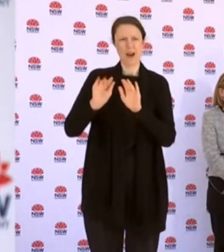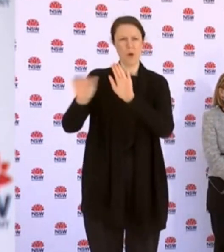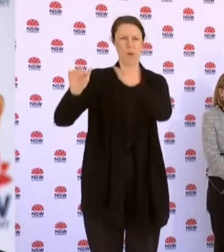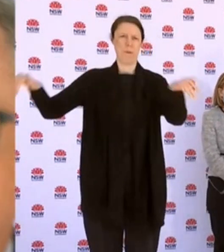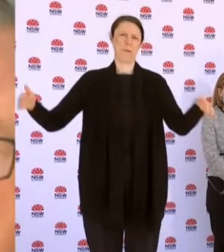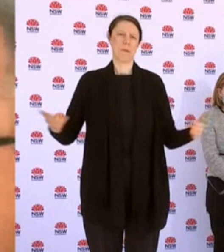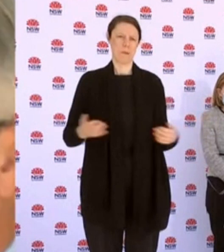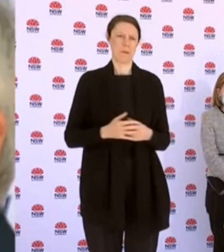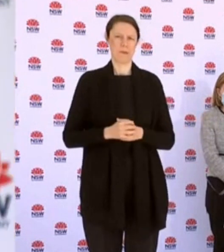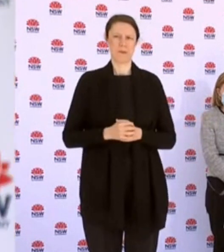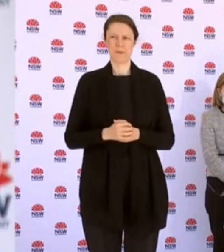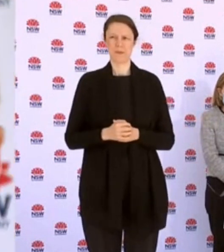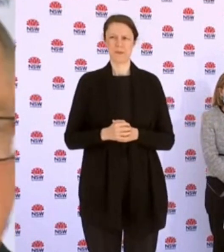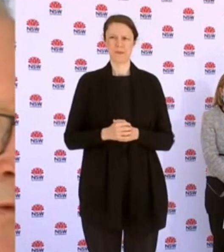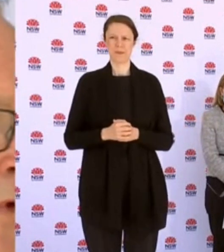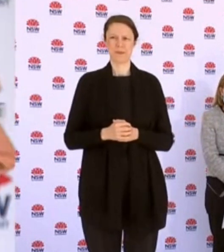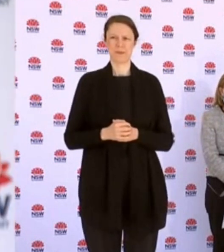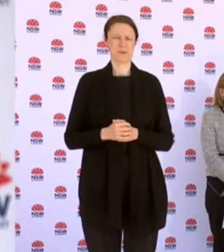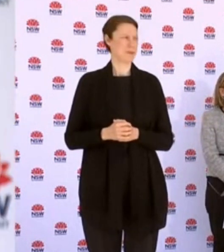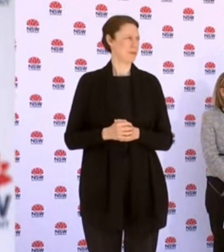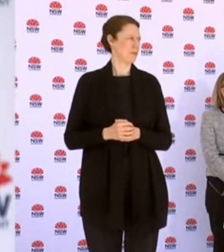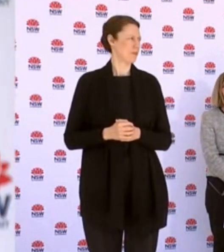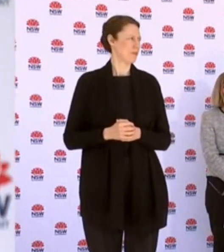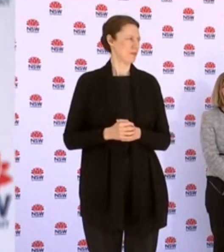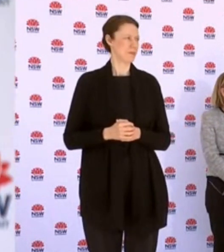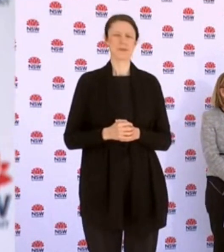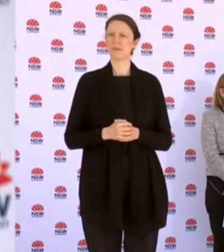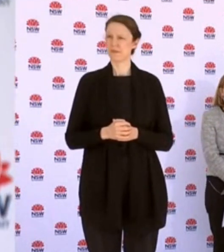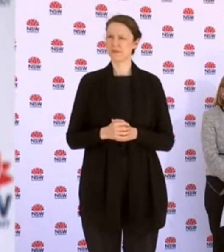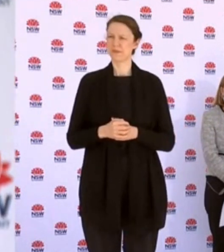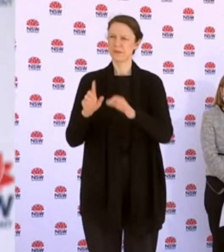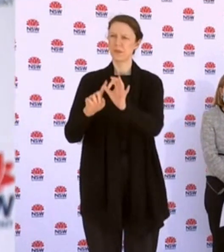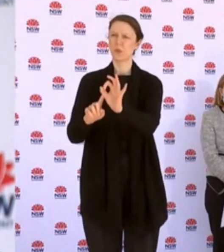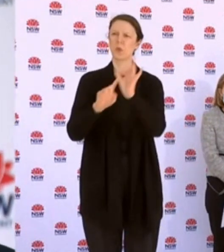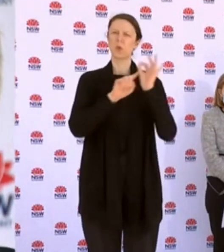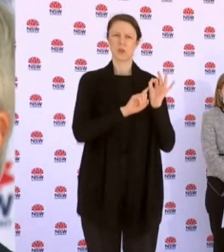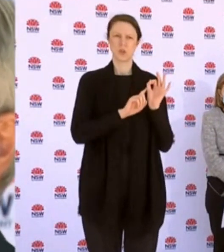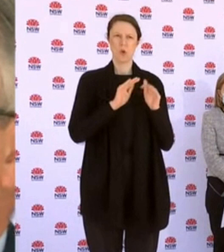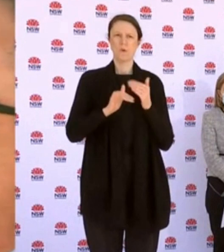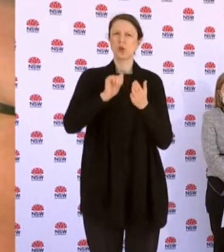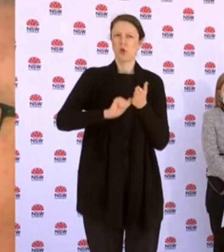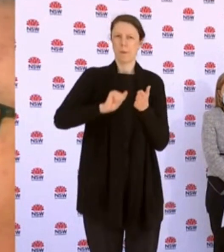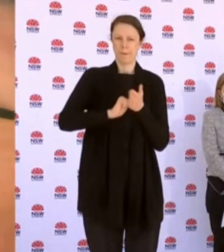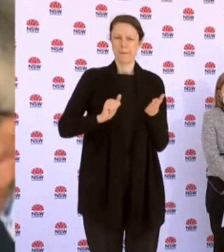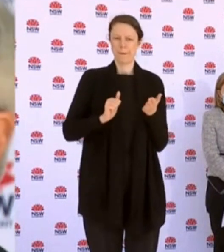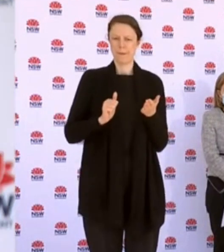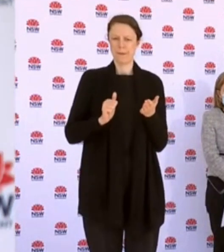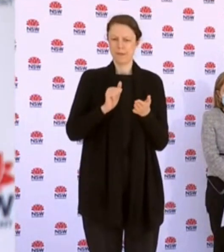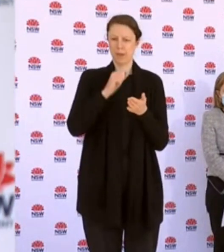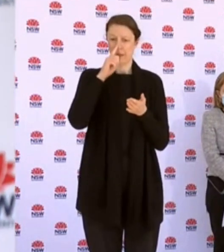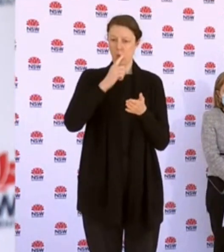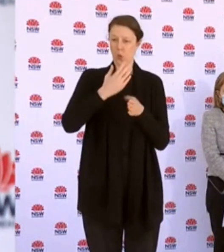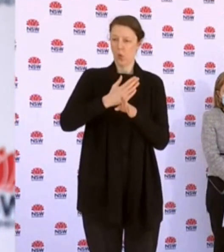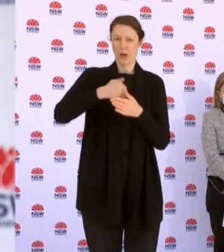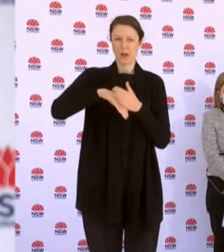at all possible. Thank you. Have we finished? Okay. Sorry, yes. How does a retail worker work from home?